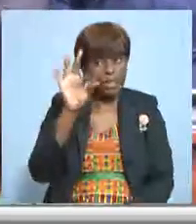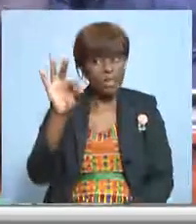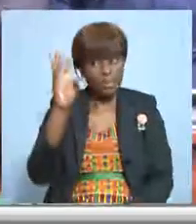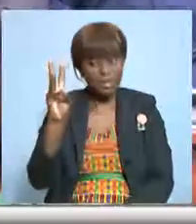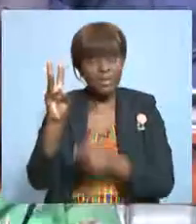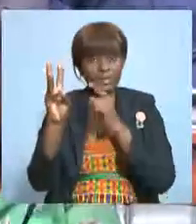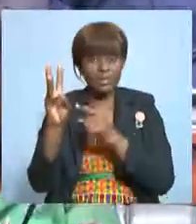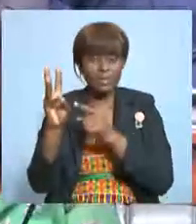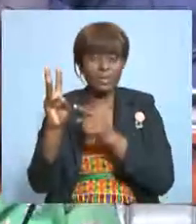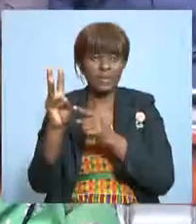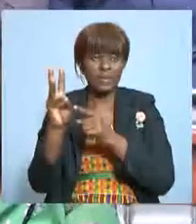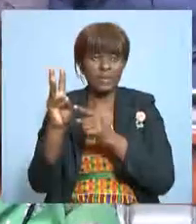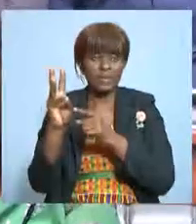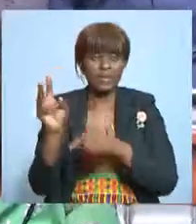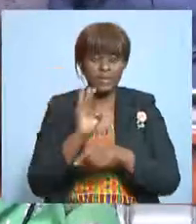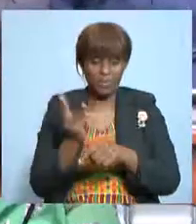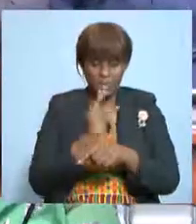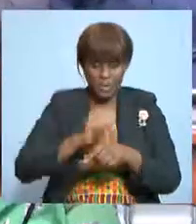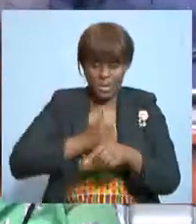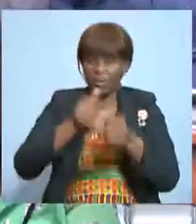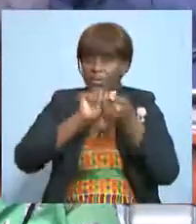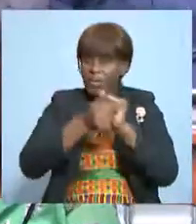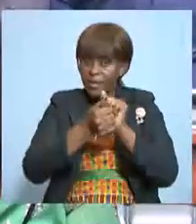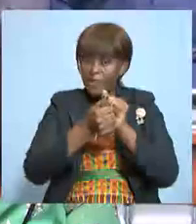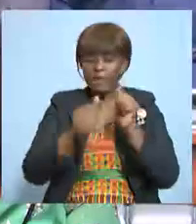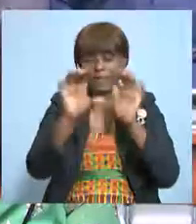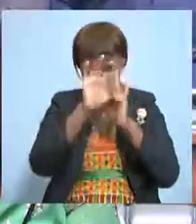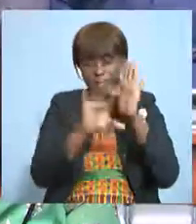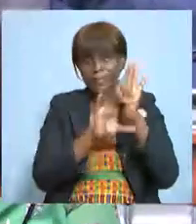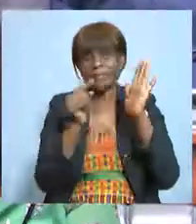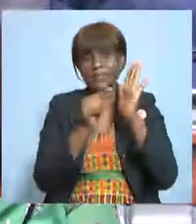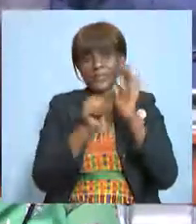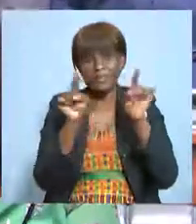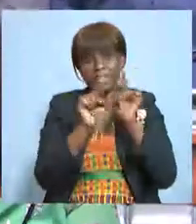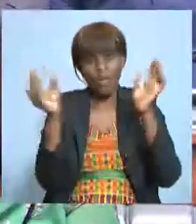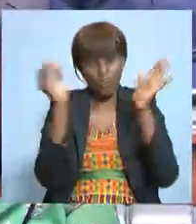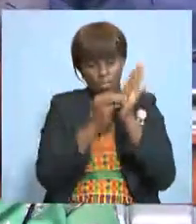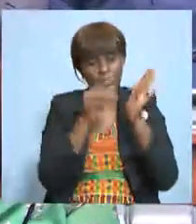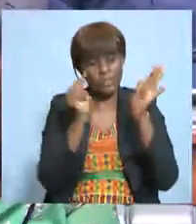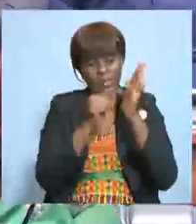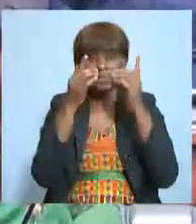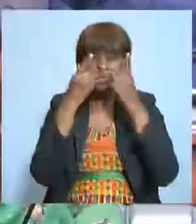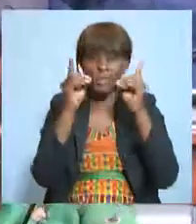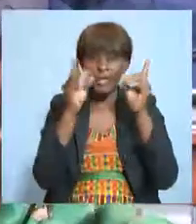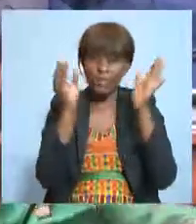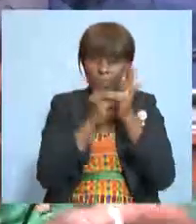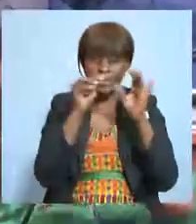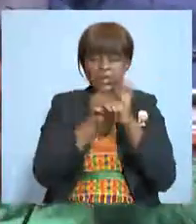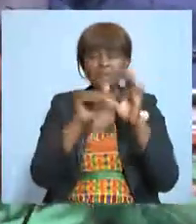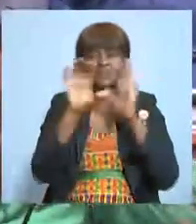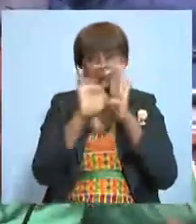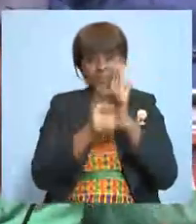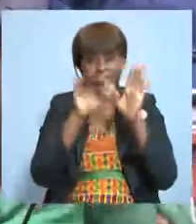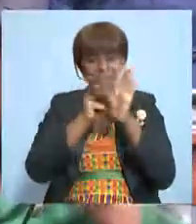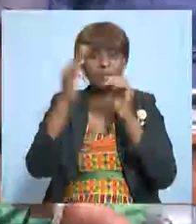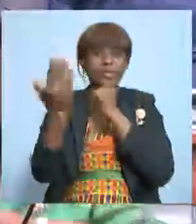1996, we amended our constitution to put this declaration into our